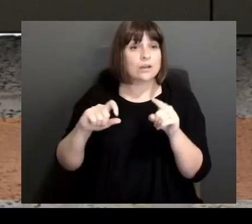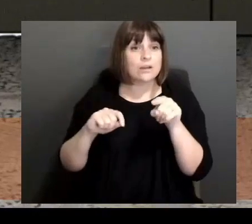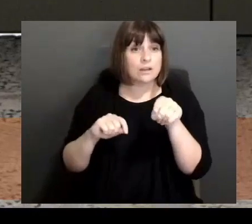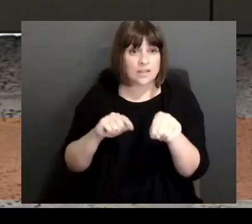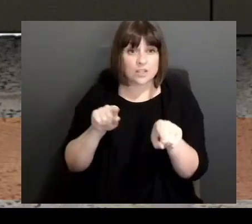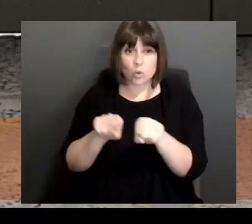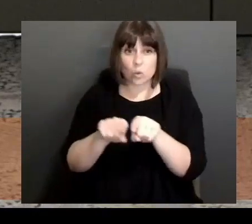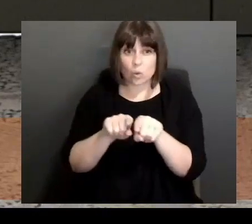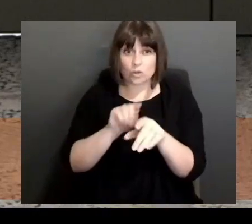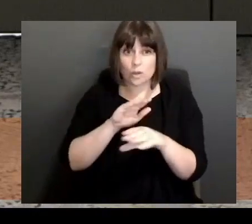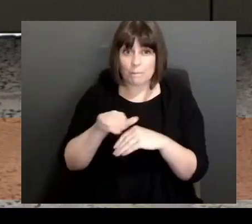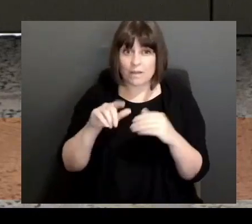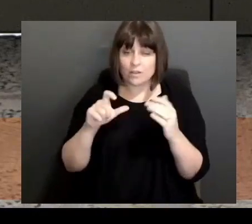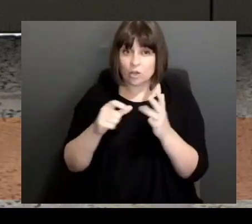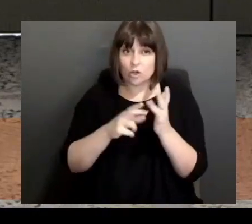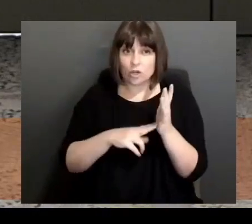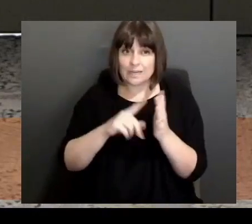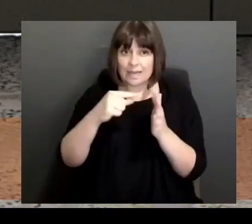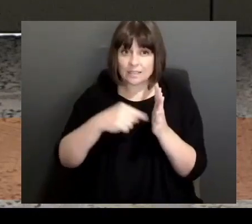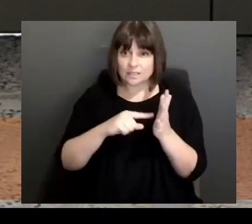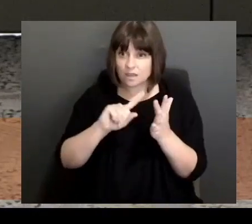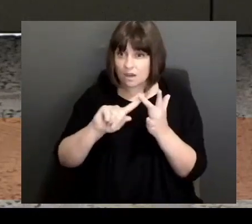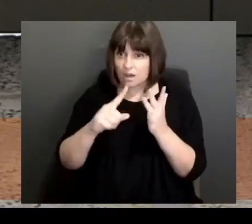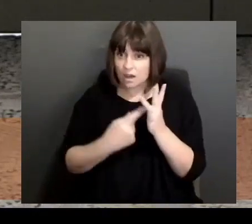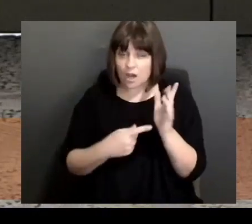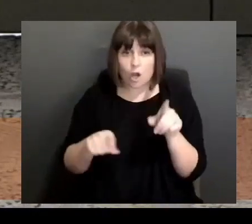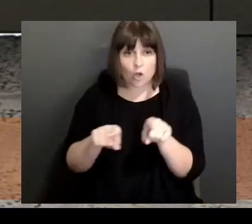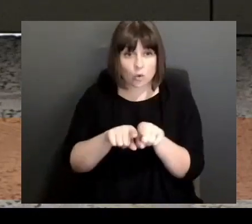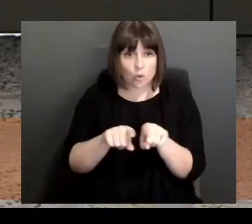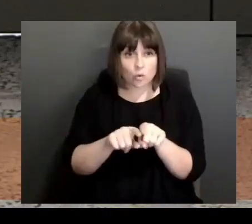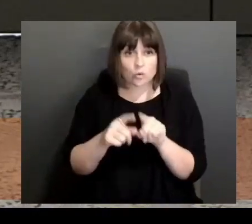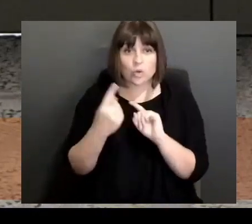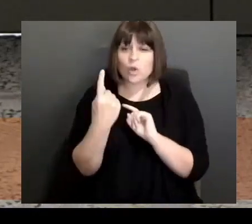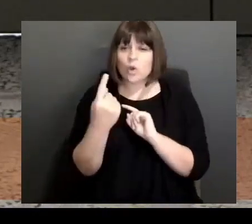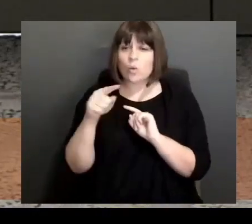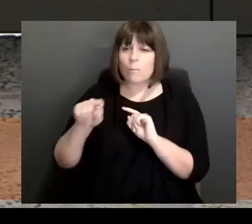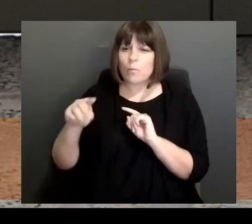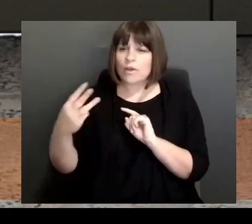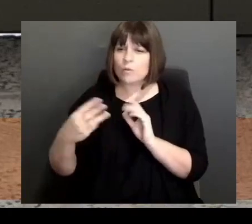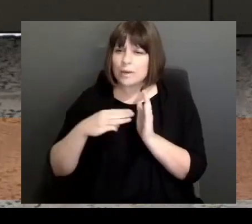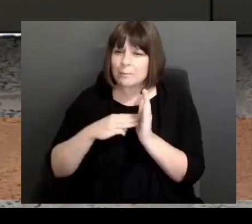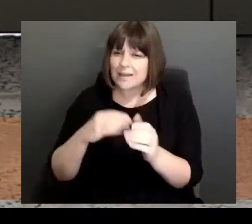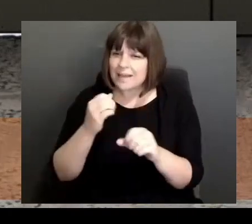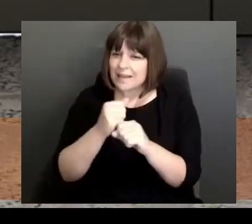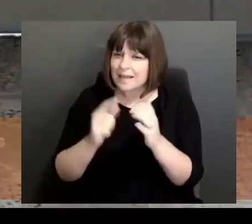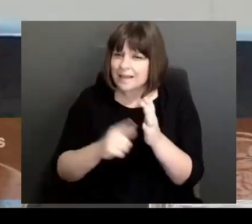the delivery of 1.3 million to Glawak. What's Glawak?